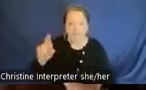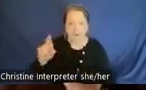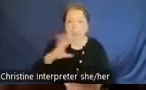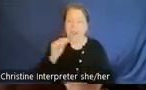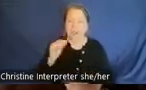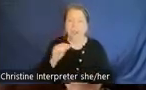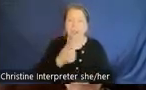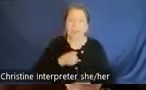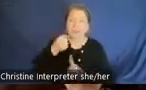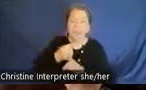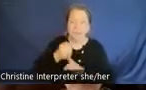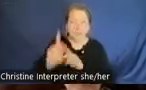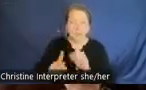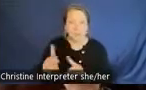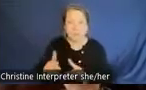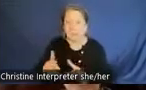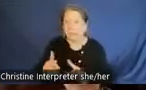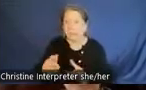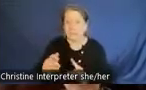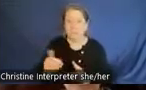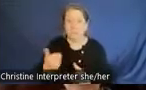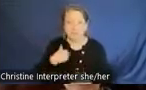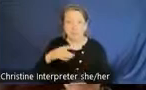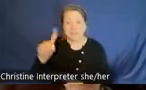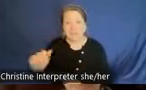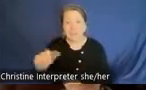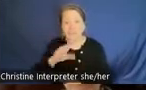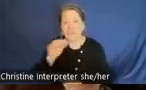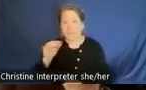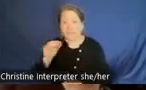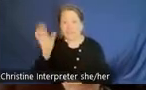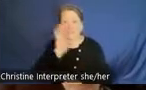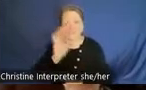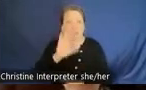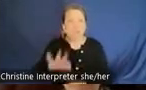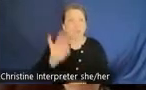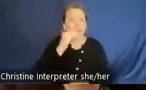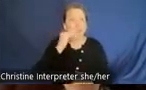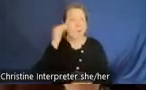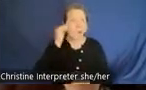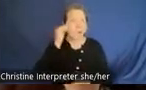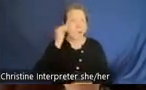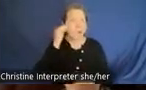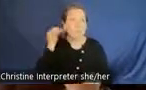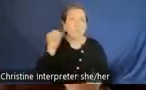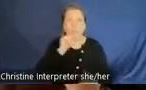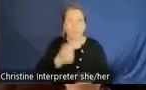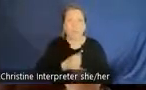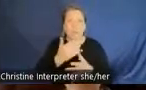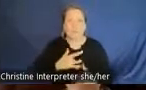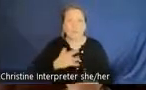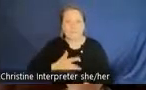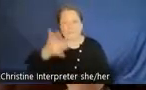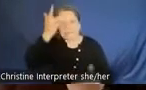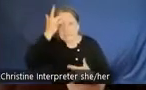they struggle to find homes that won't make them sicker. Next slide, please.